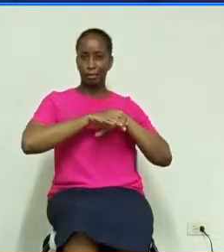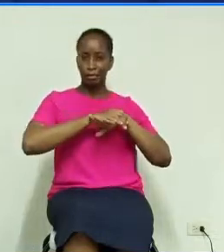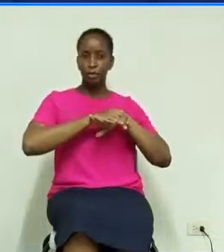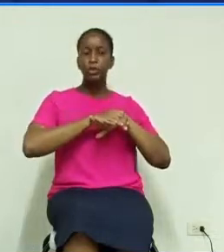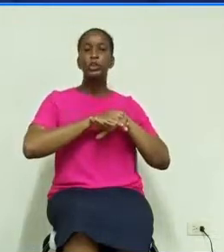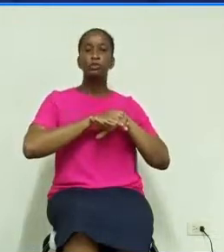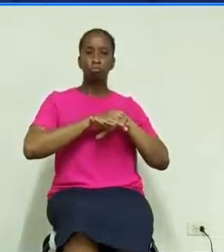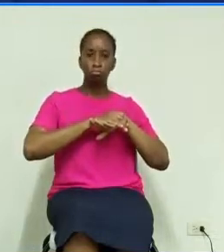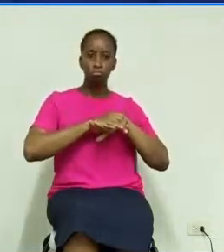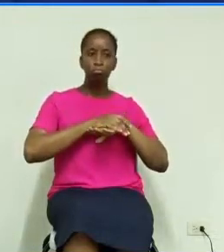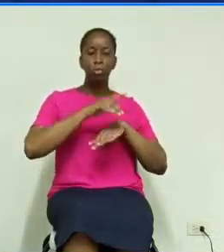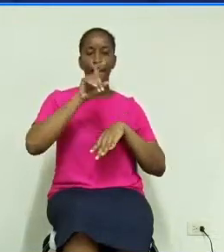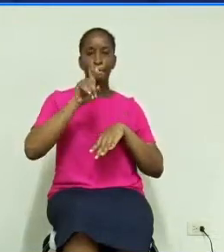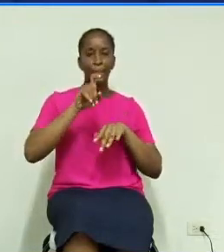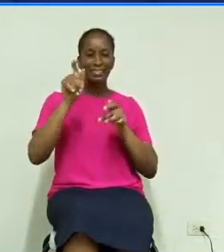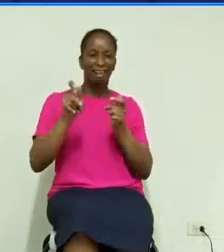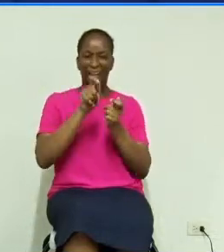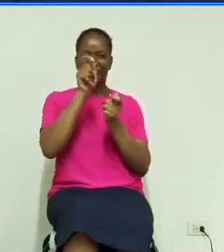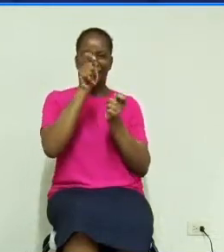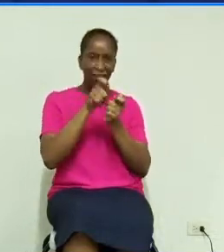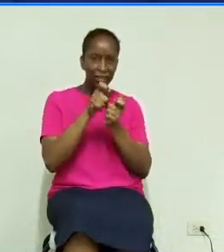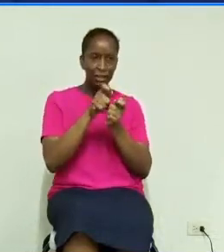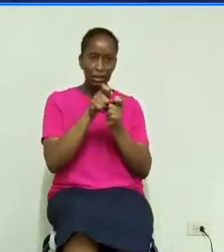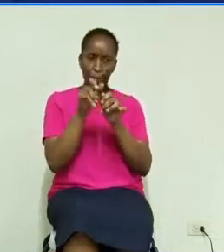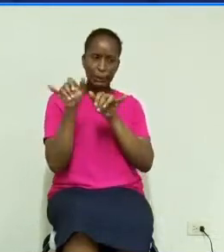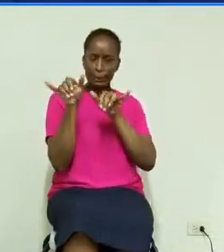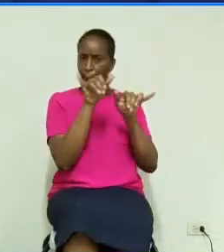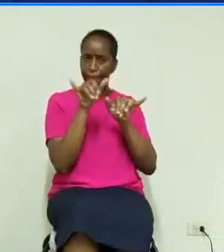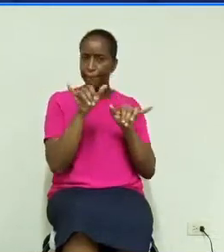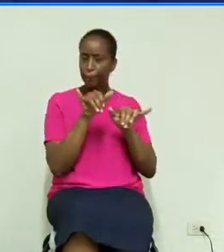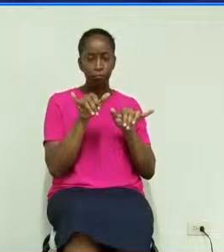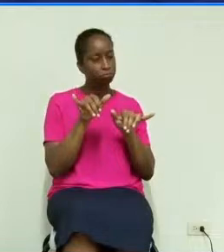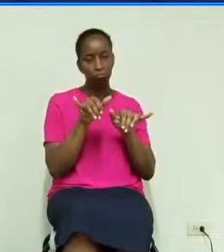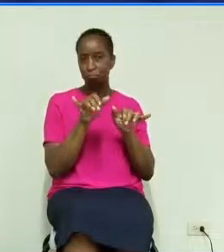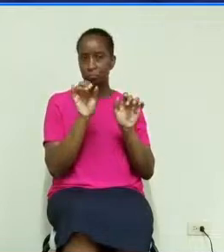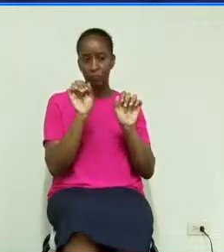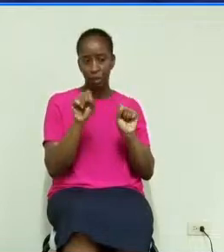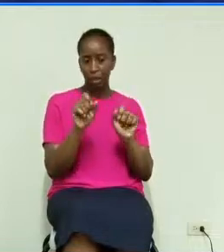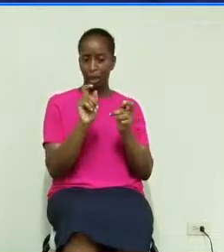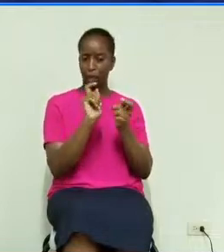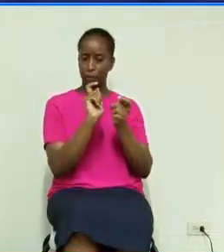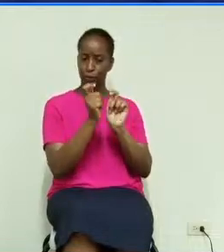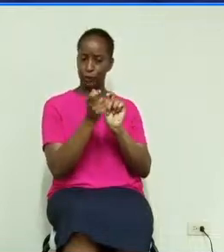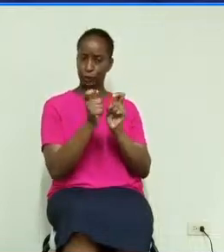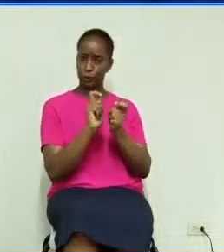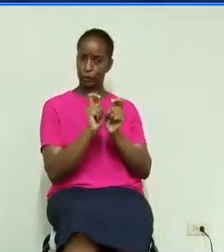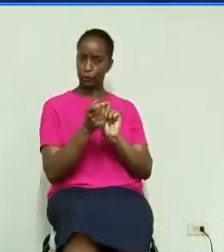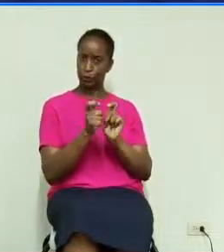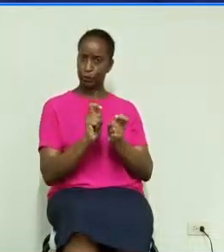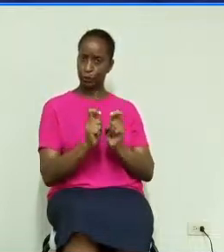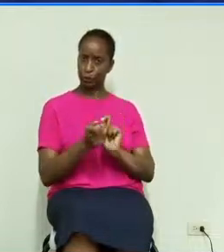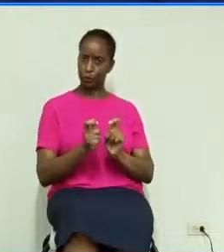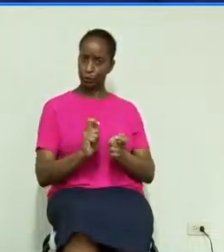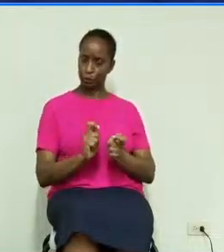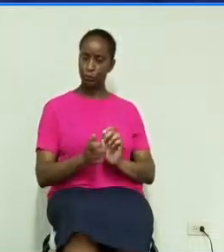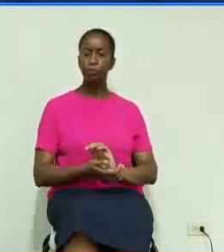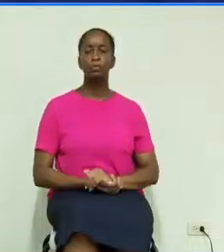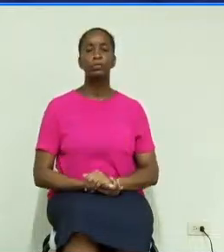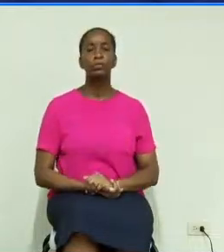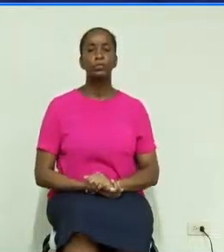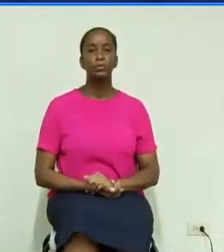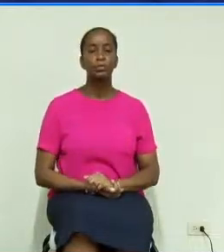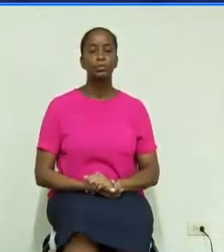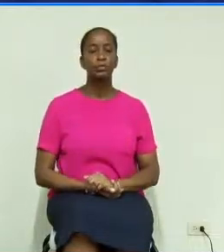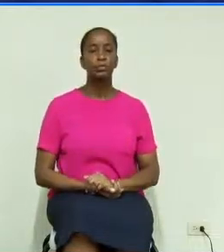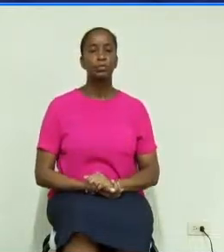for flexibility, so we can tinker, we can make it workable, and as we mature in our political